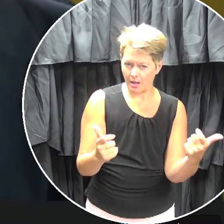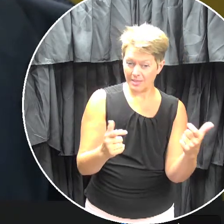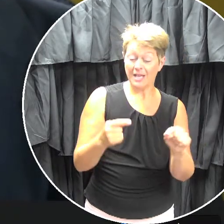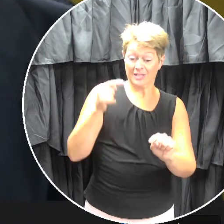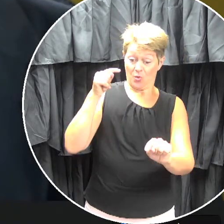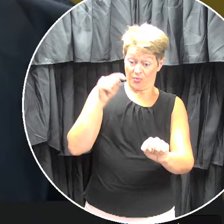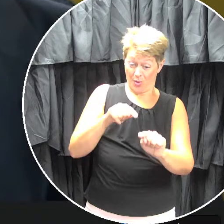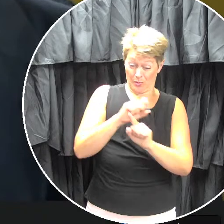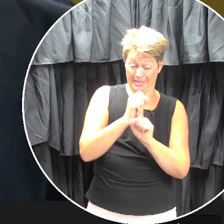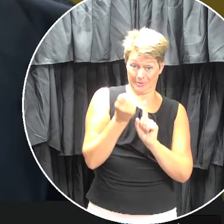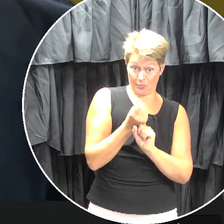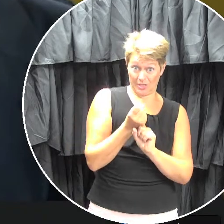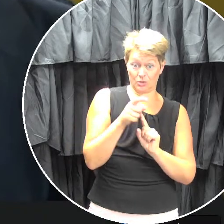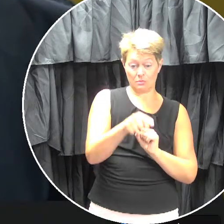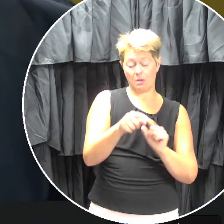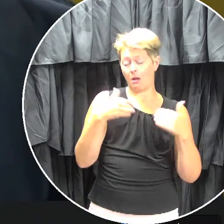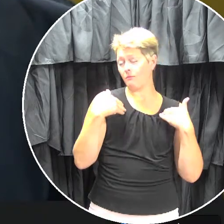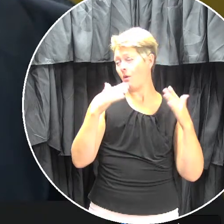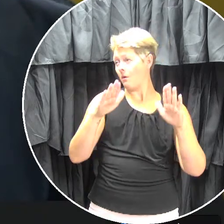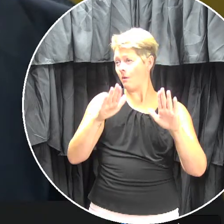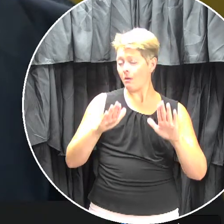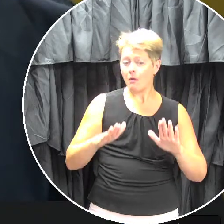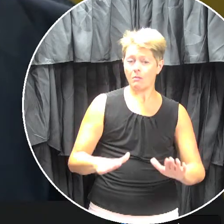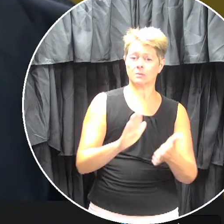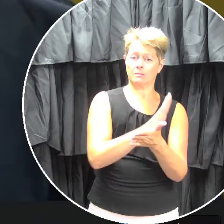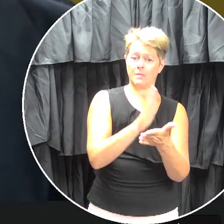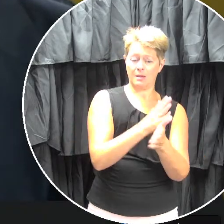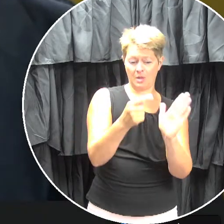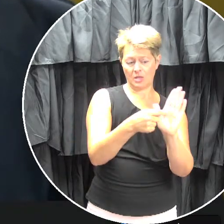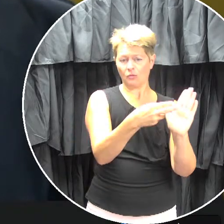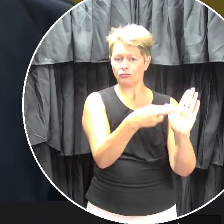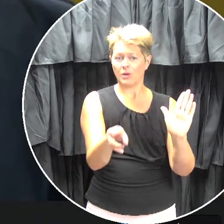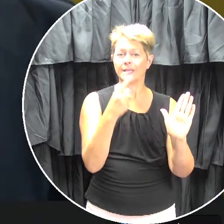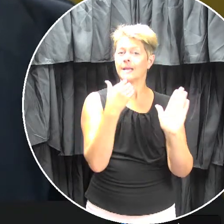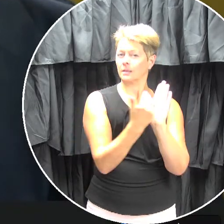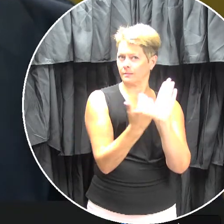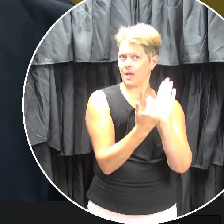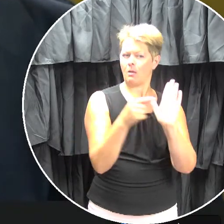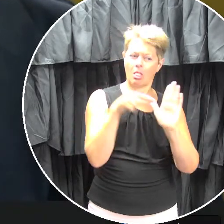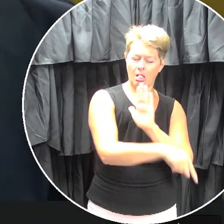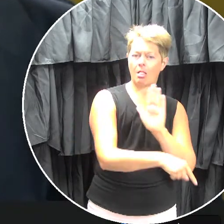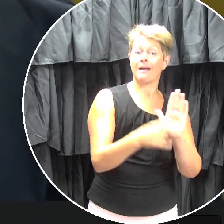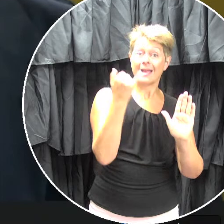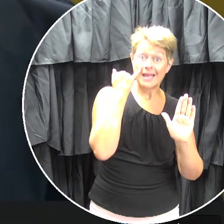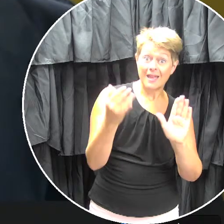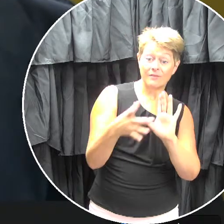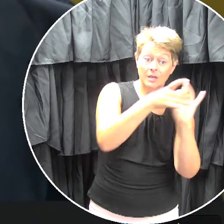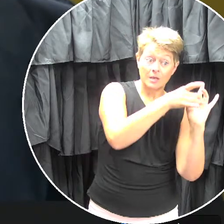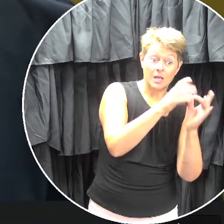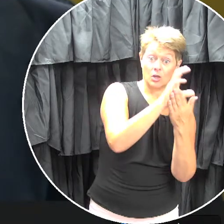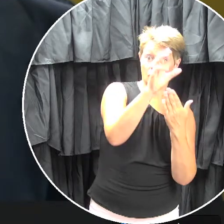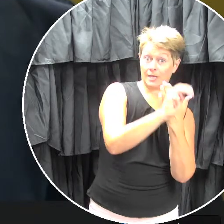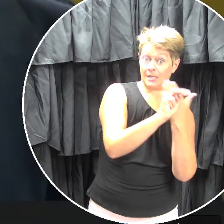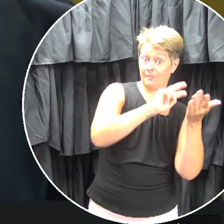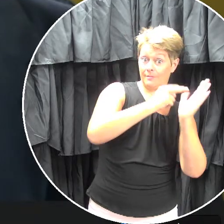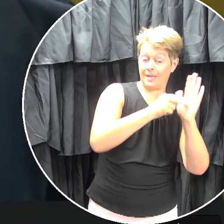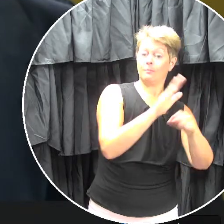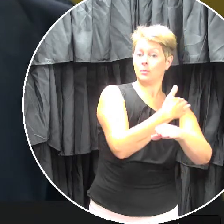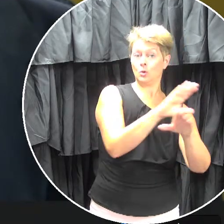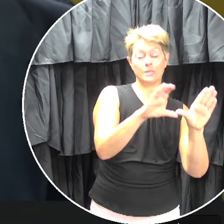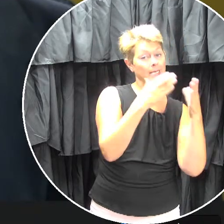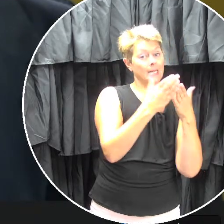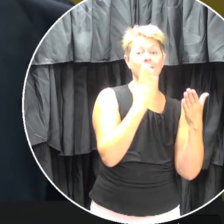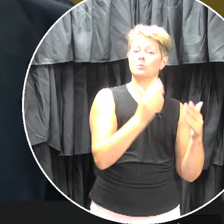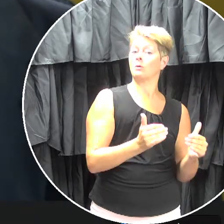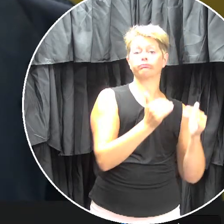forums, and they've done an excellent document there that speaks to that. If it's part of the curriculum, then of course music classes will go